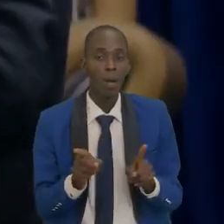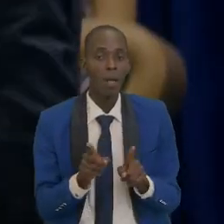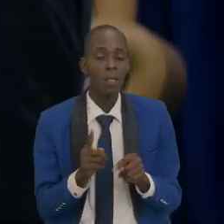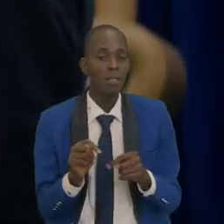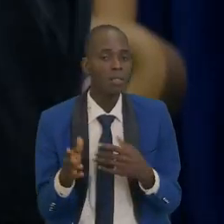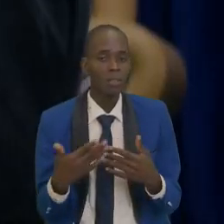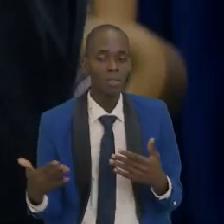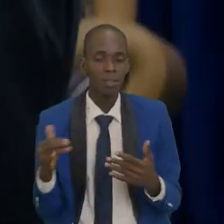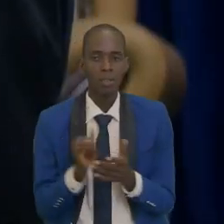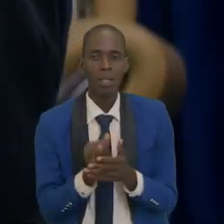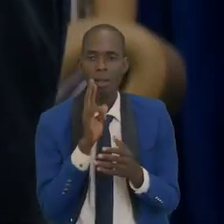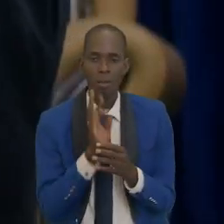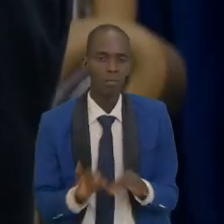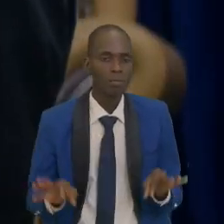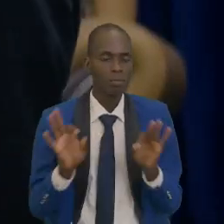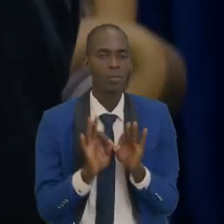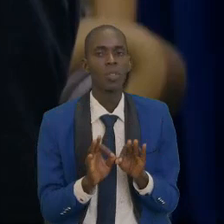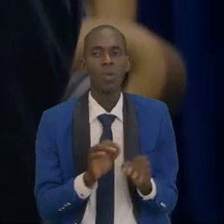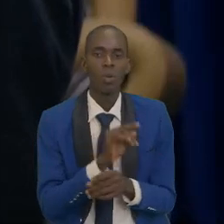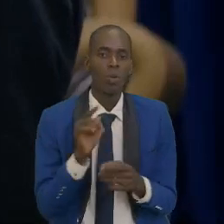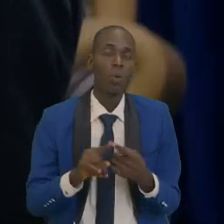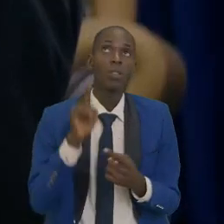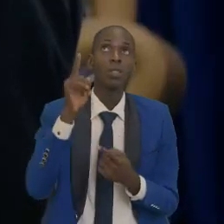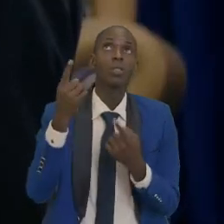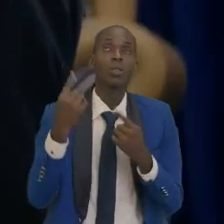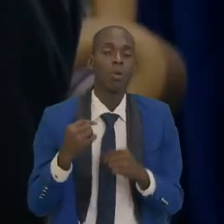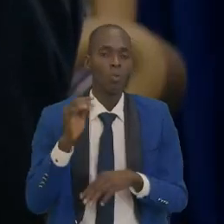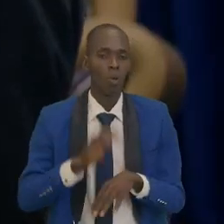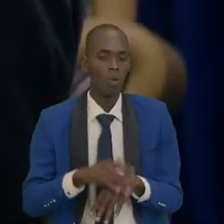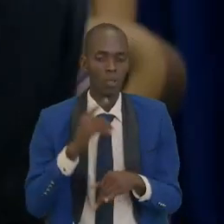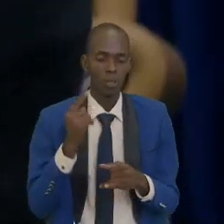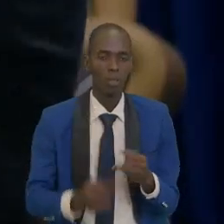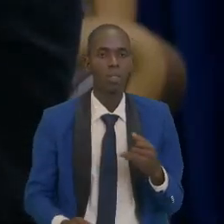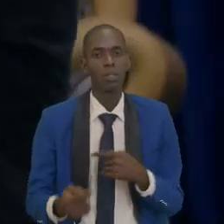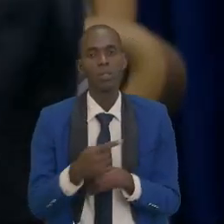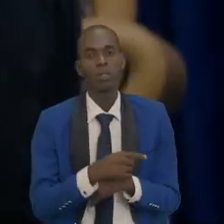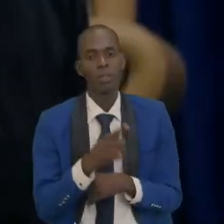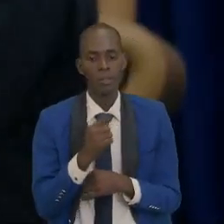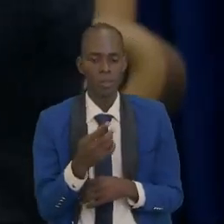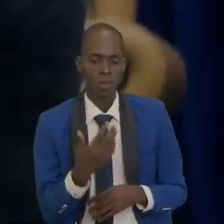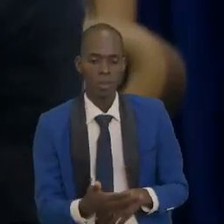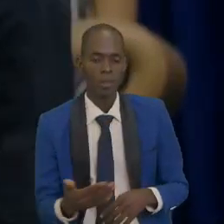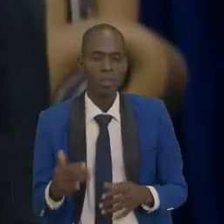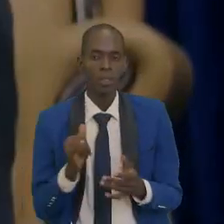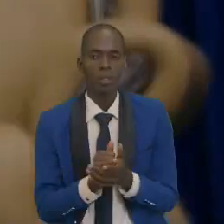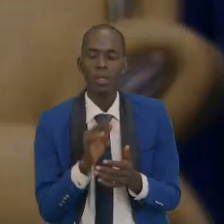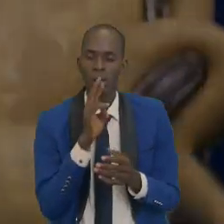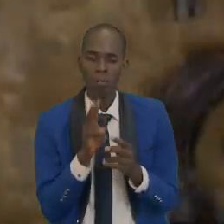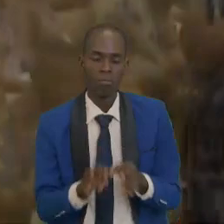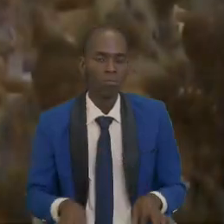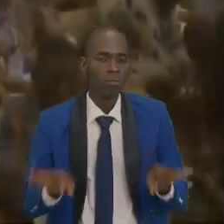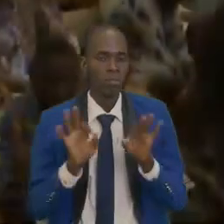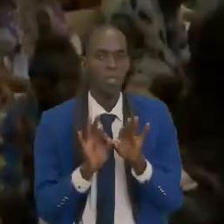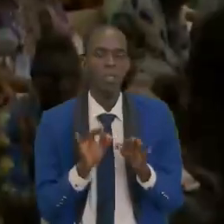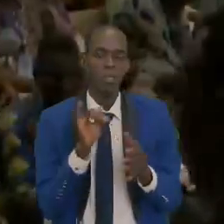to find when he comes on the last at the last day the thing that matters that